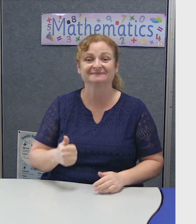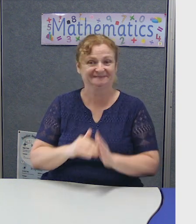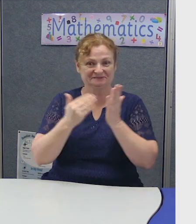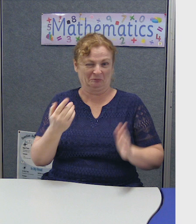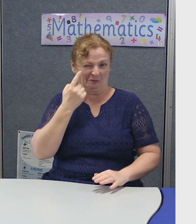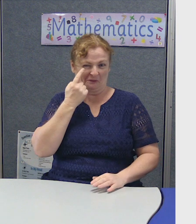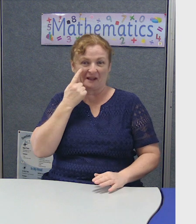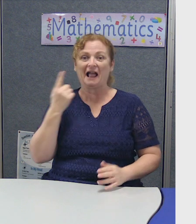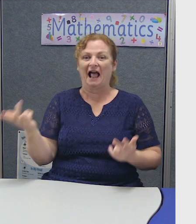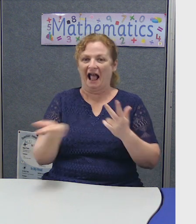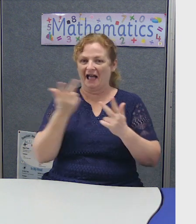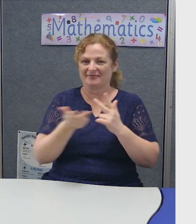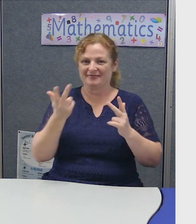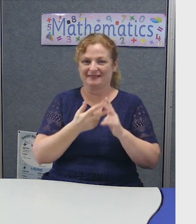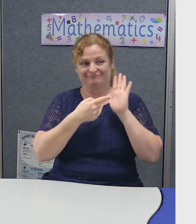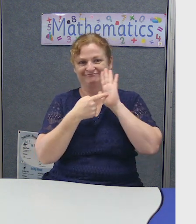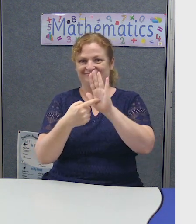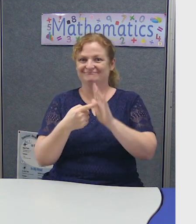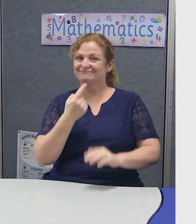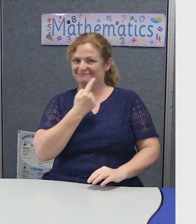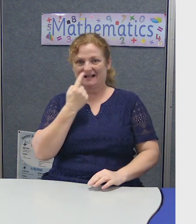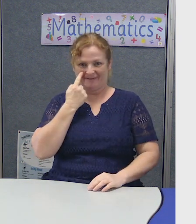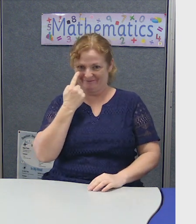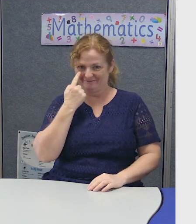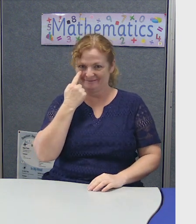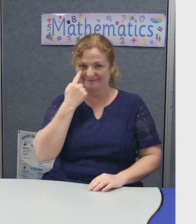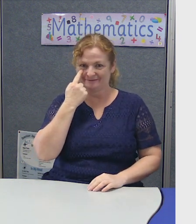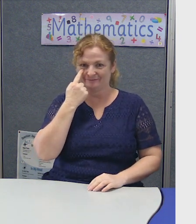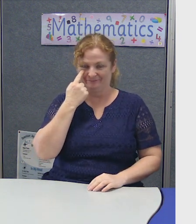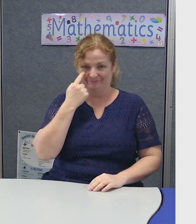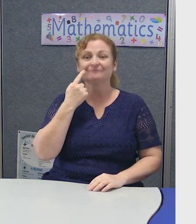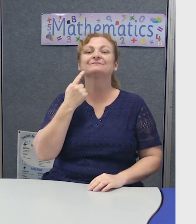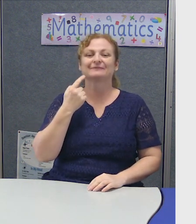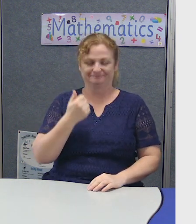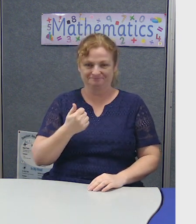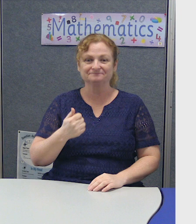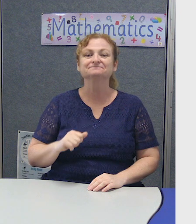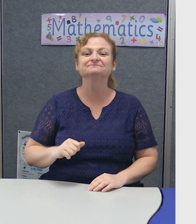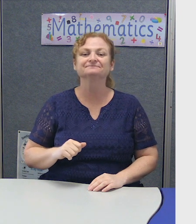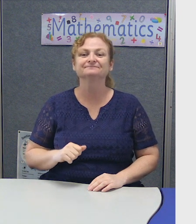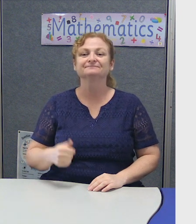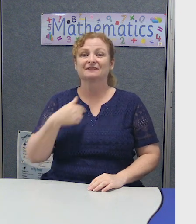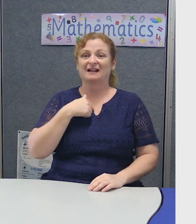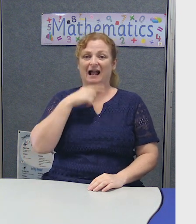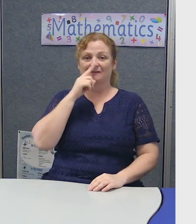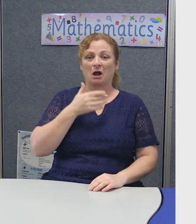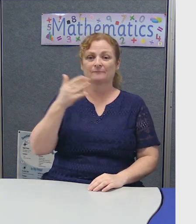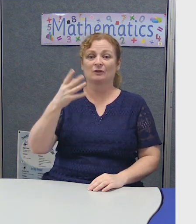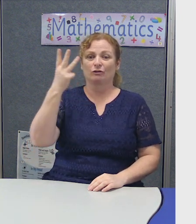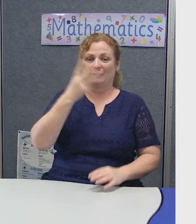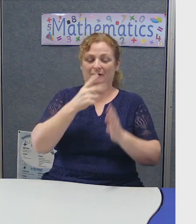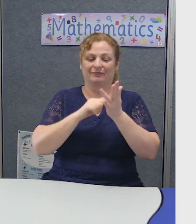Here is another representation. On the screen are 13,000s,